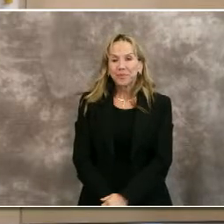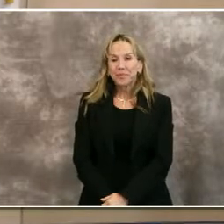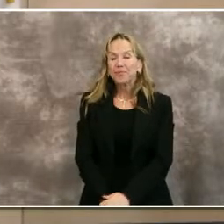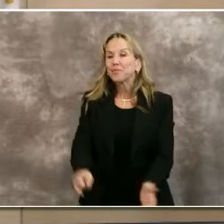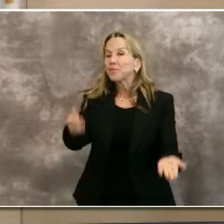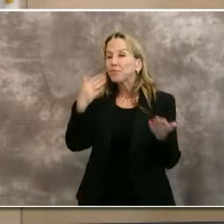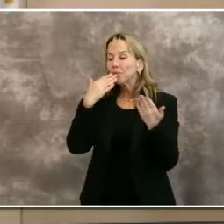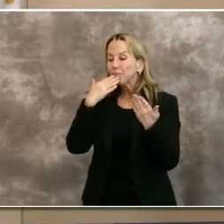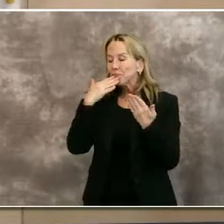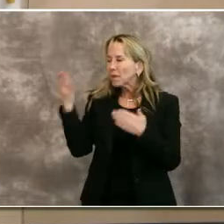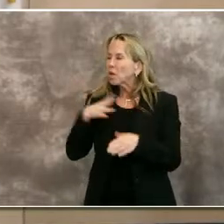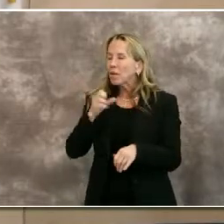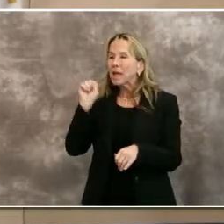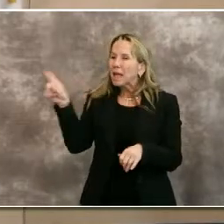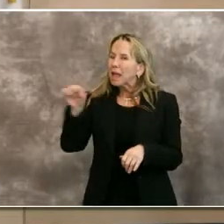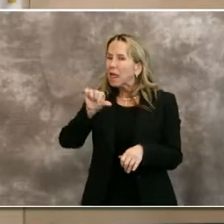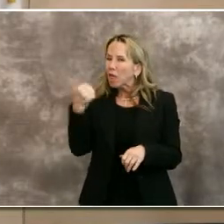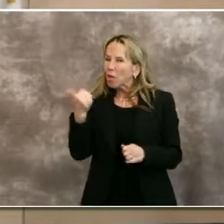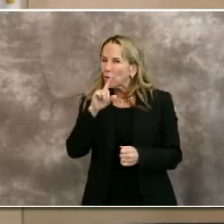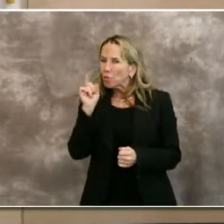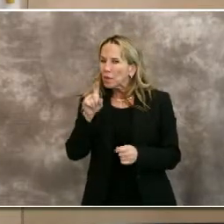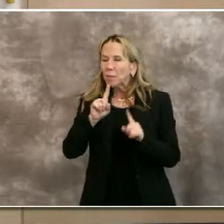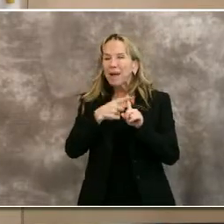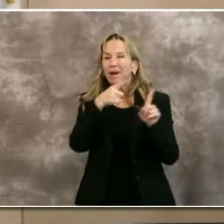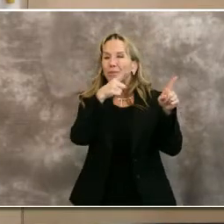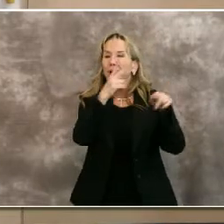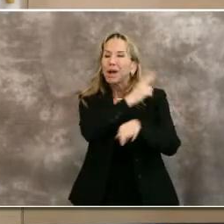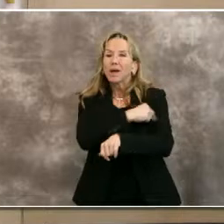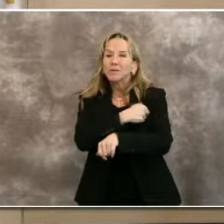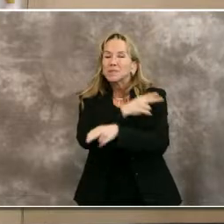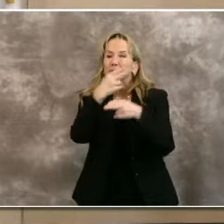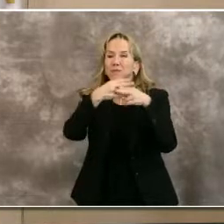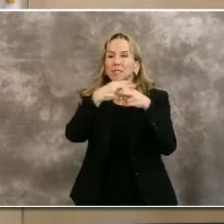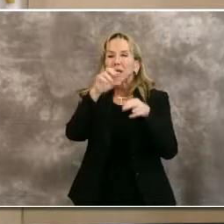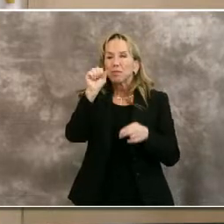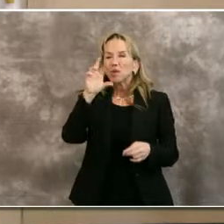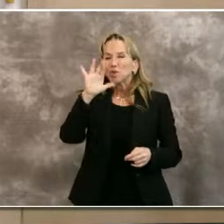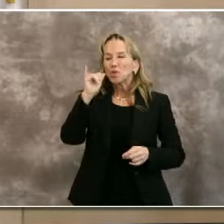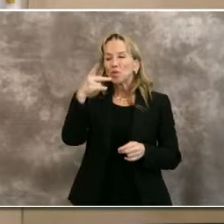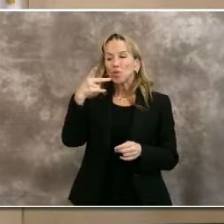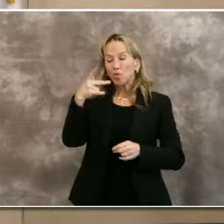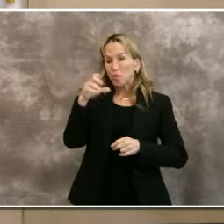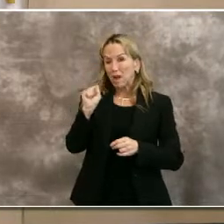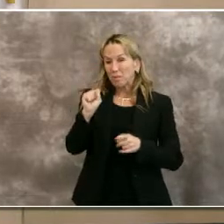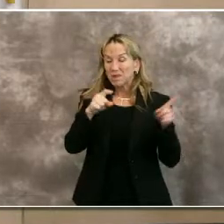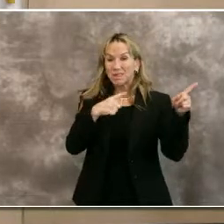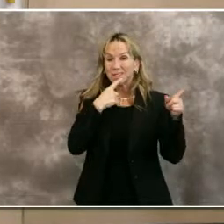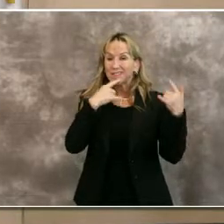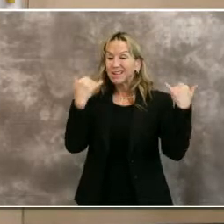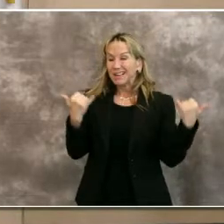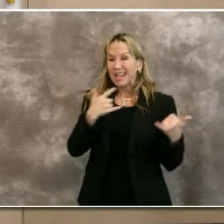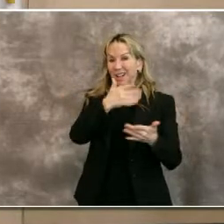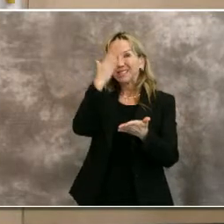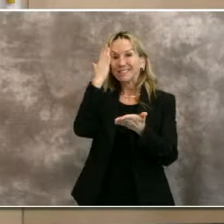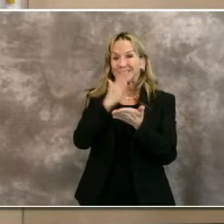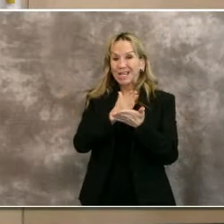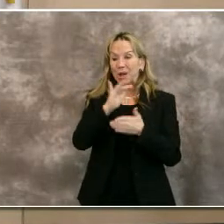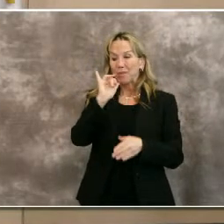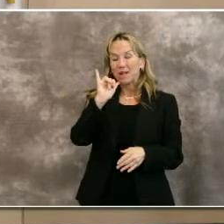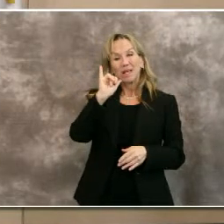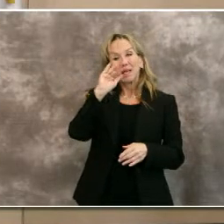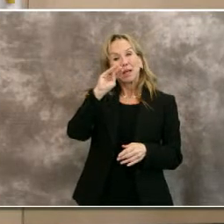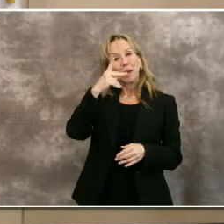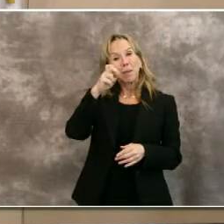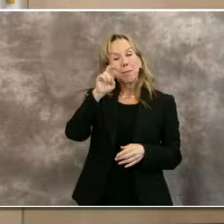Thank you. I just wanted to ask another question about Scripps, which announced that they're going to stop accepting patients from Imperial County to ensure that there